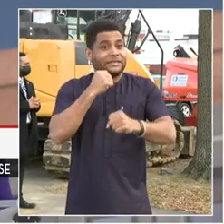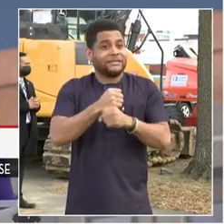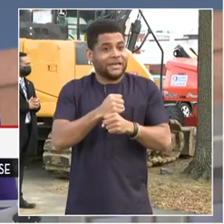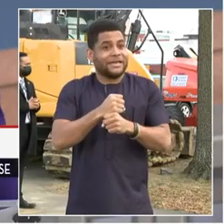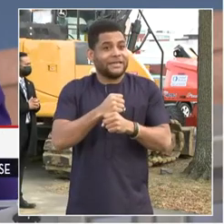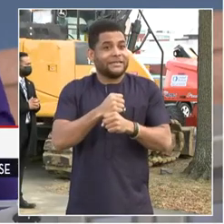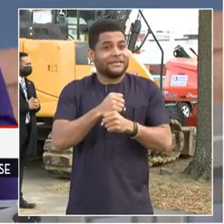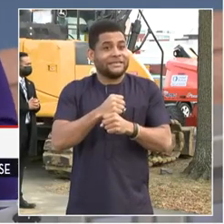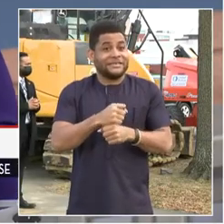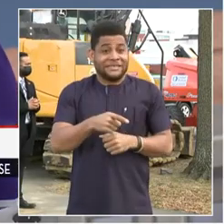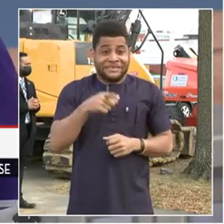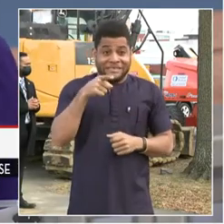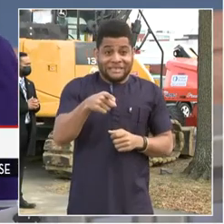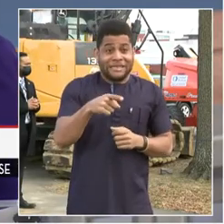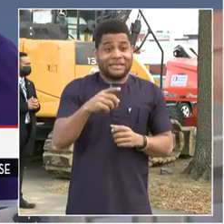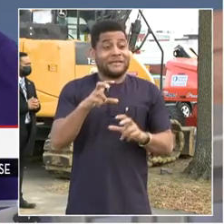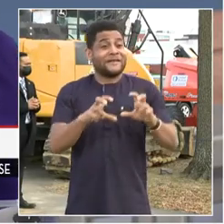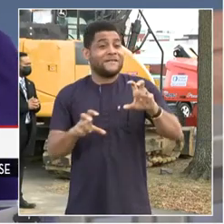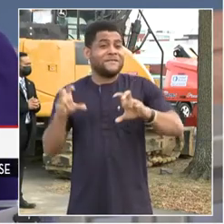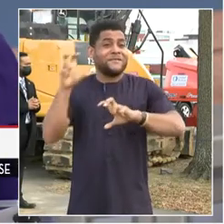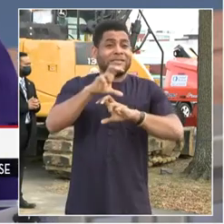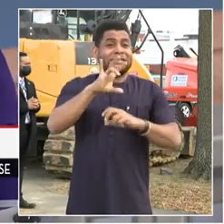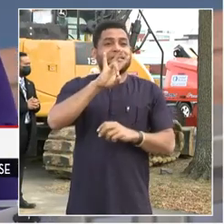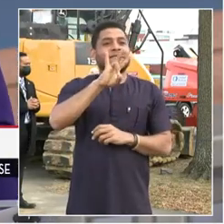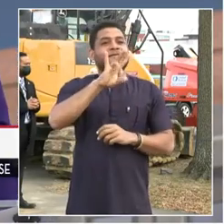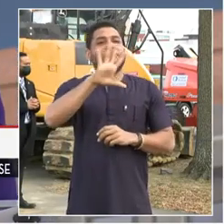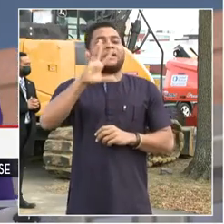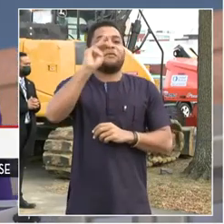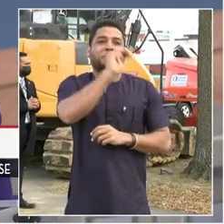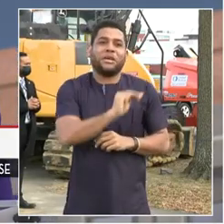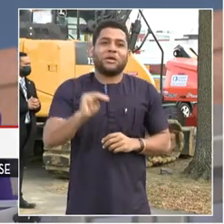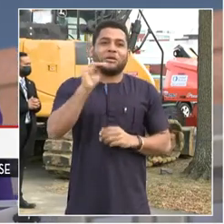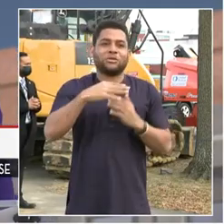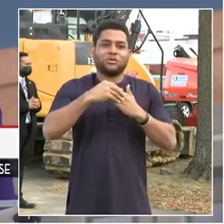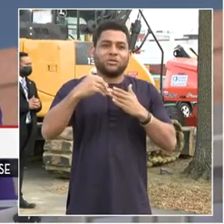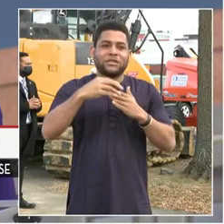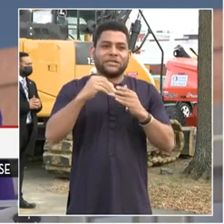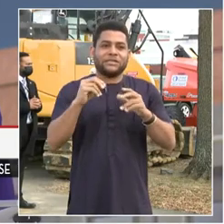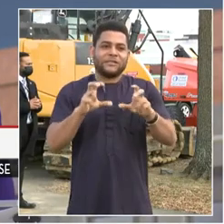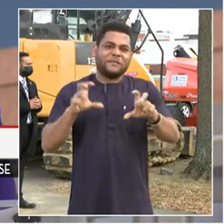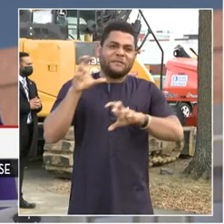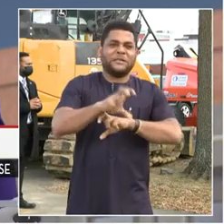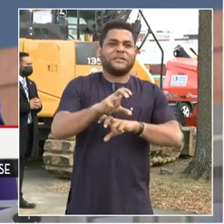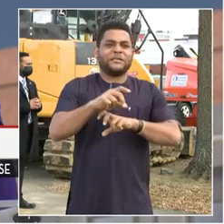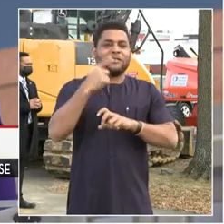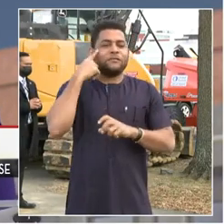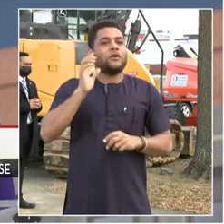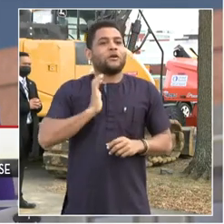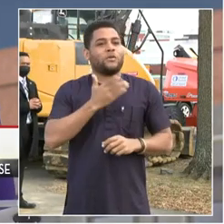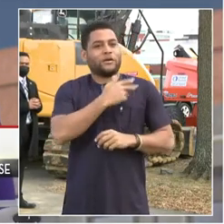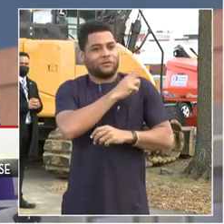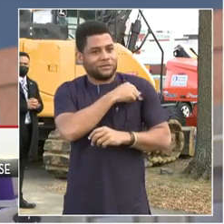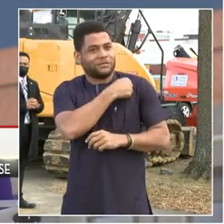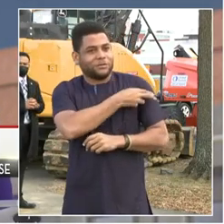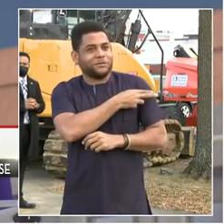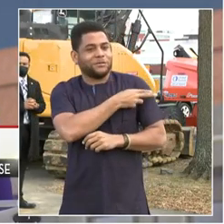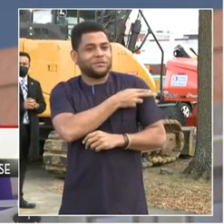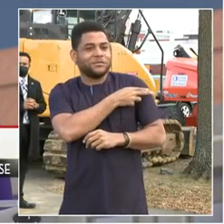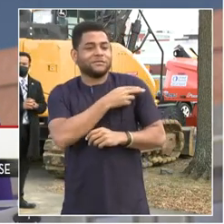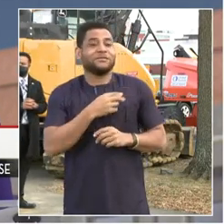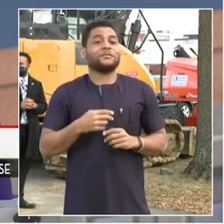a $75 million investment in our healthcare infrastructure east of the